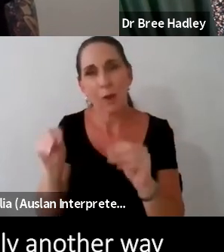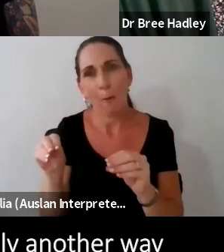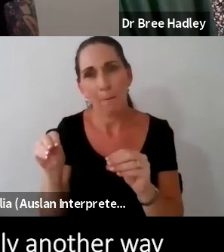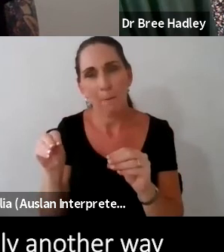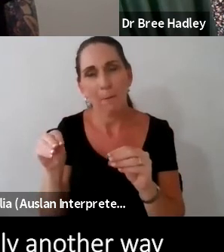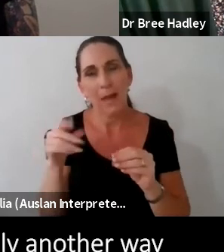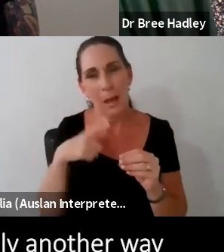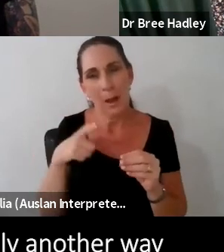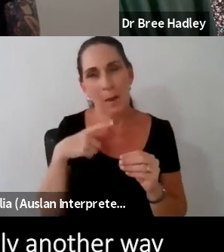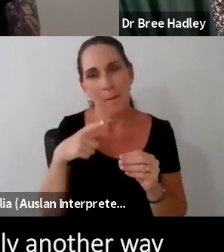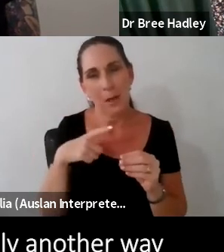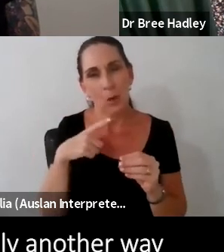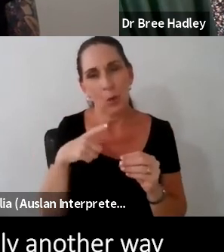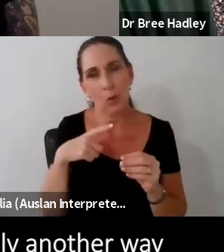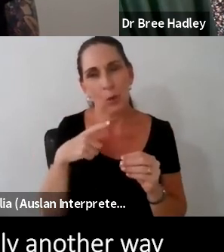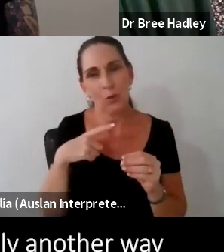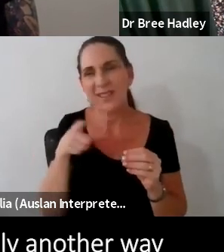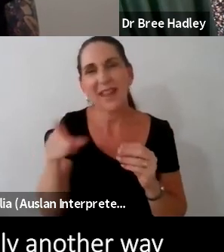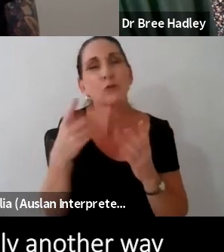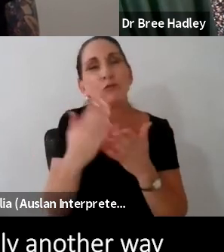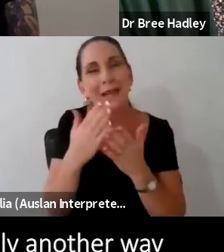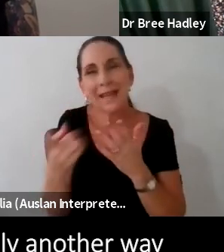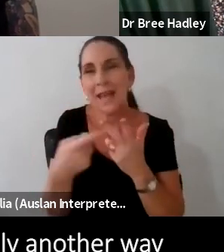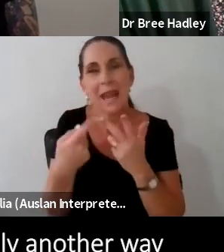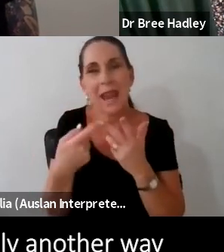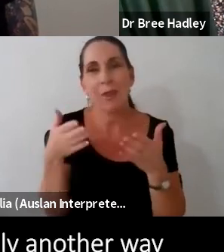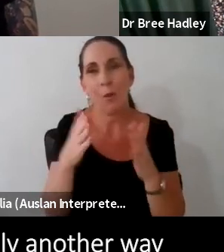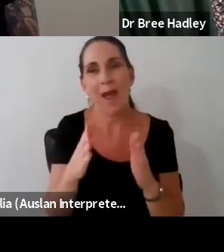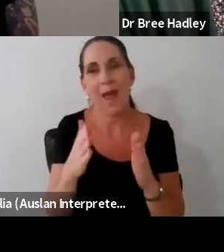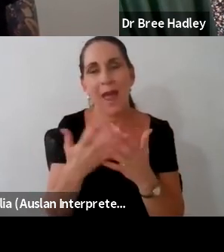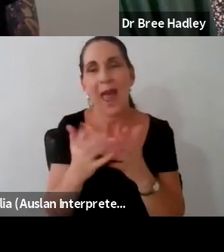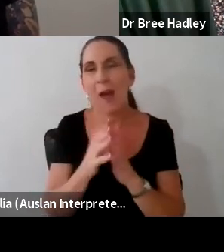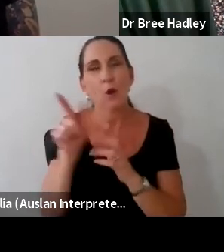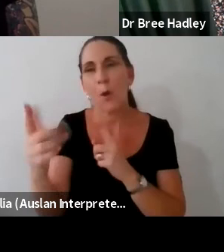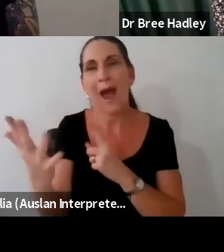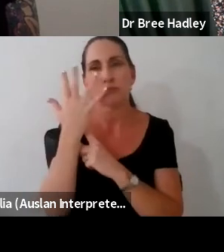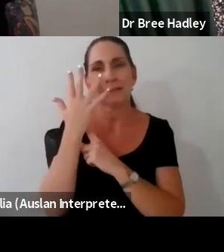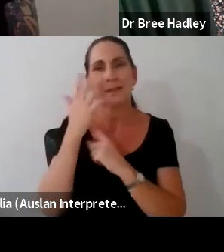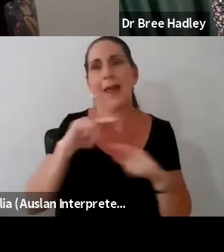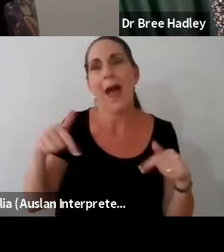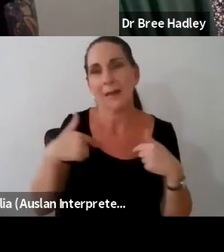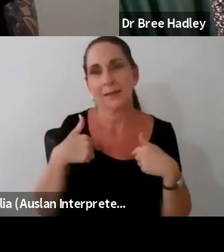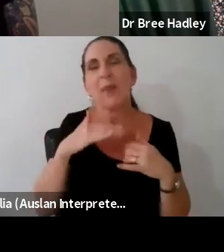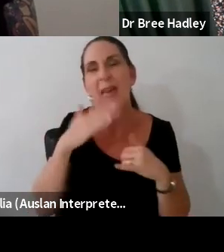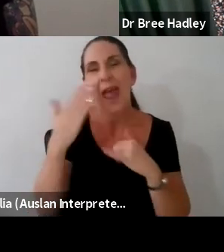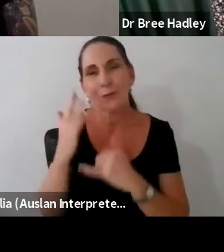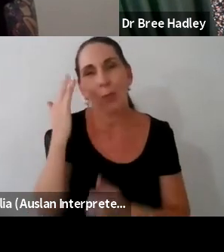that's actually another way that you're oppressing us. End of thought.